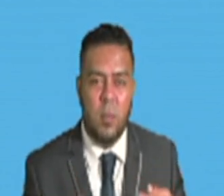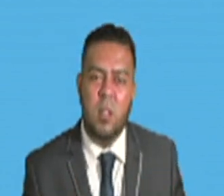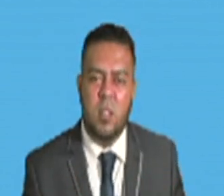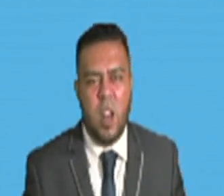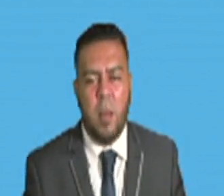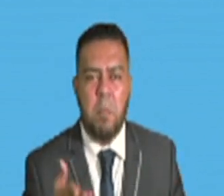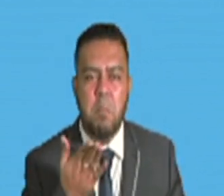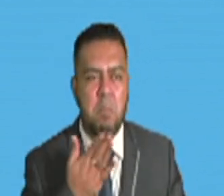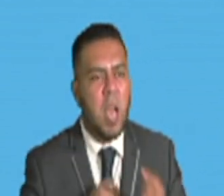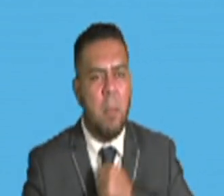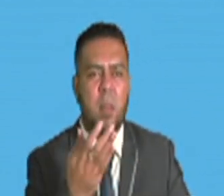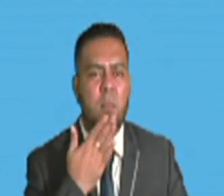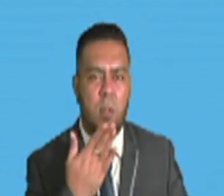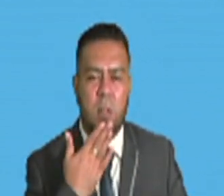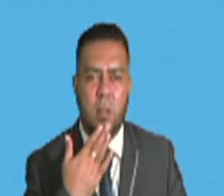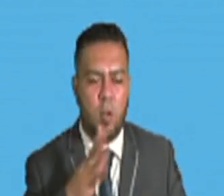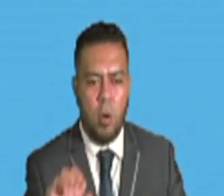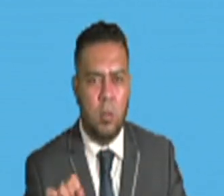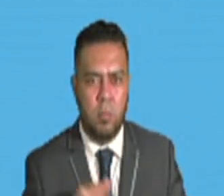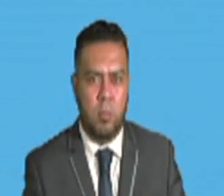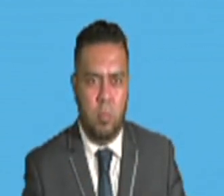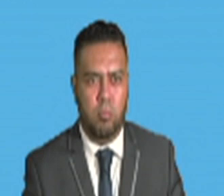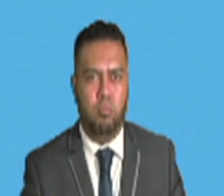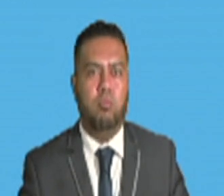too. Mr. Speaker, sir,